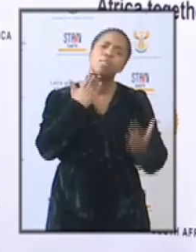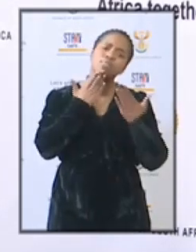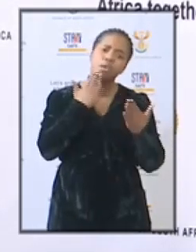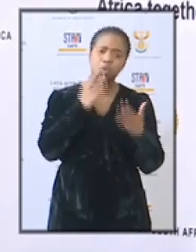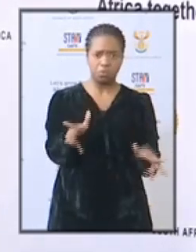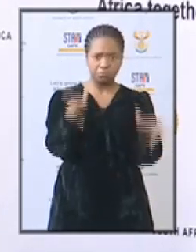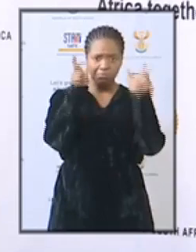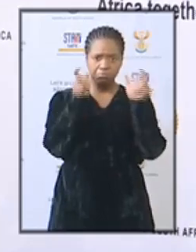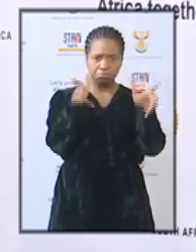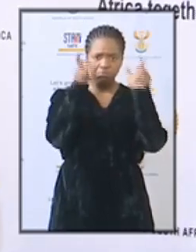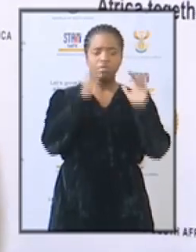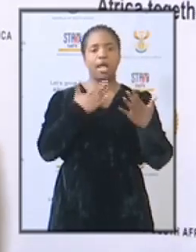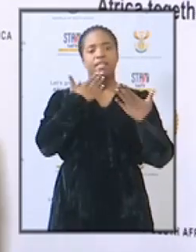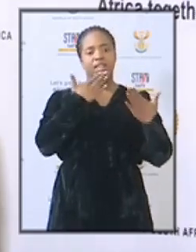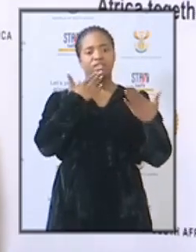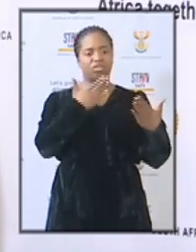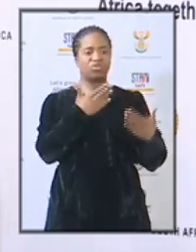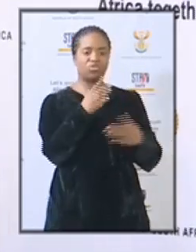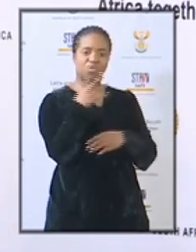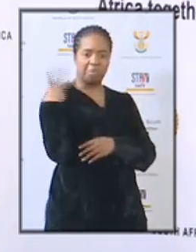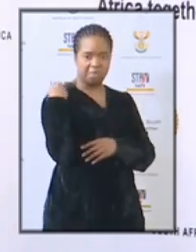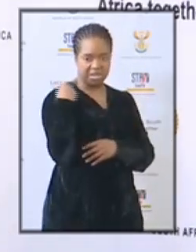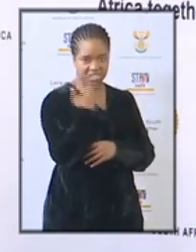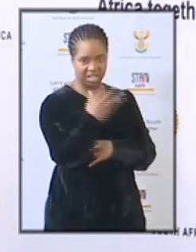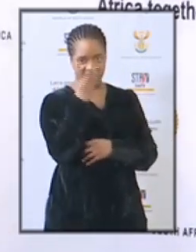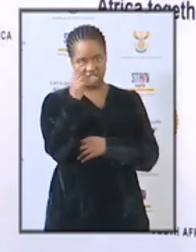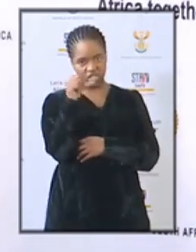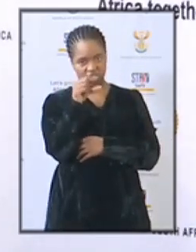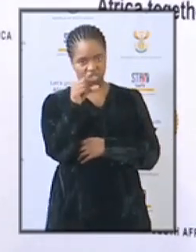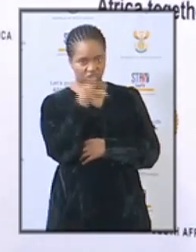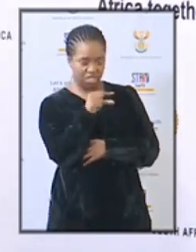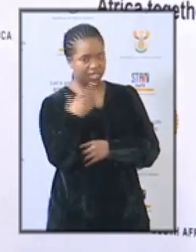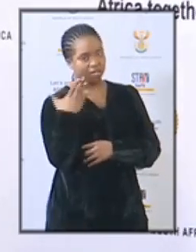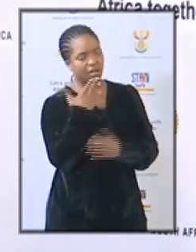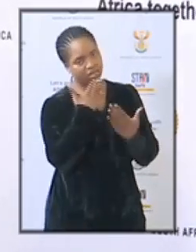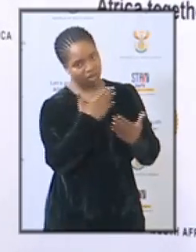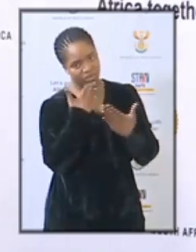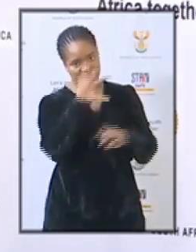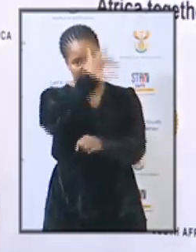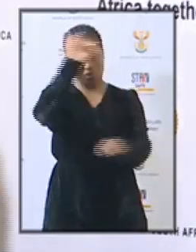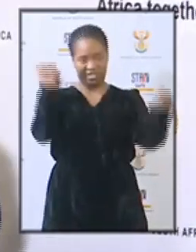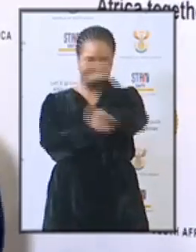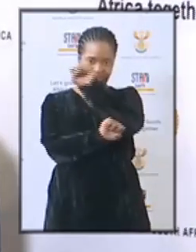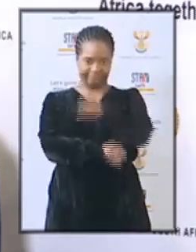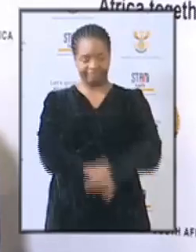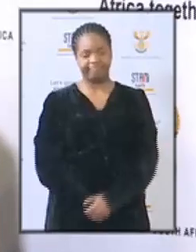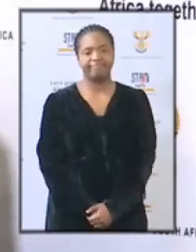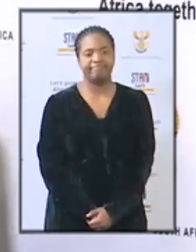according us your time for this briefing. Minister DG, we thank you very much. The press briefing is adjourned.